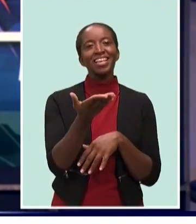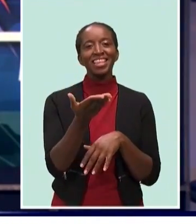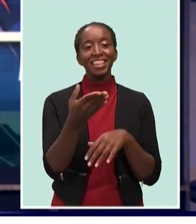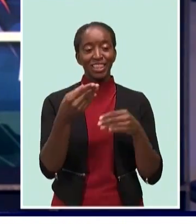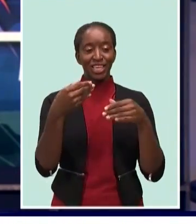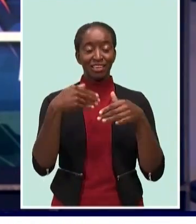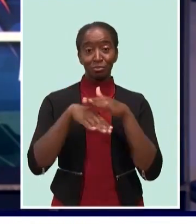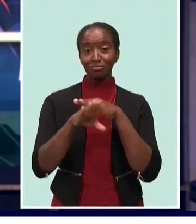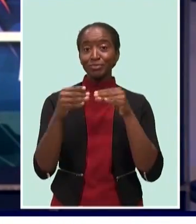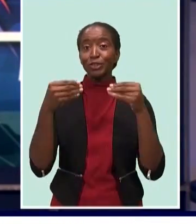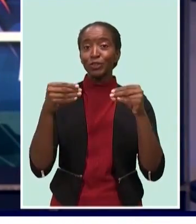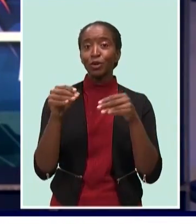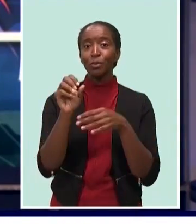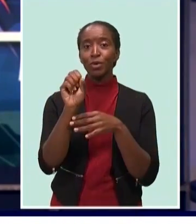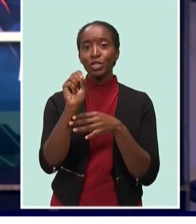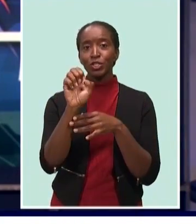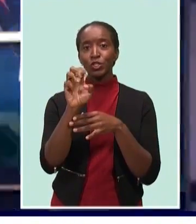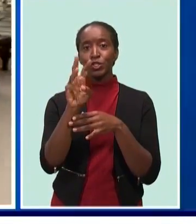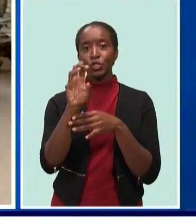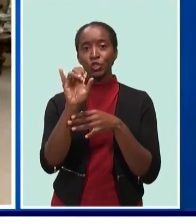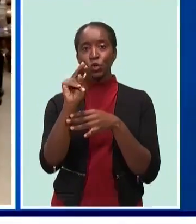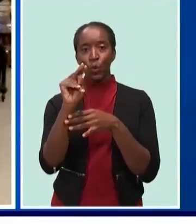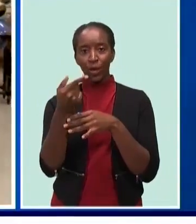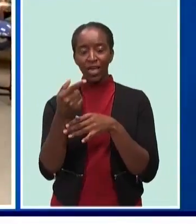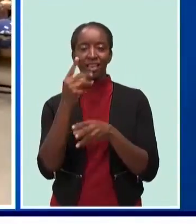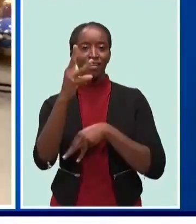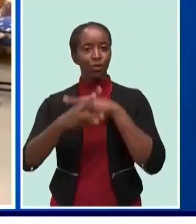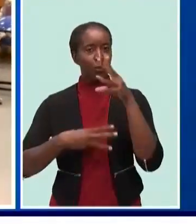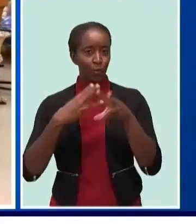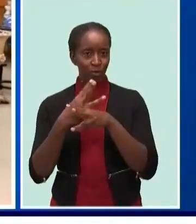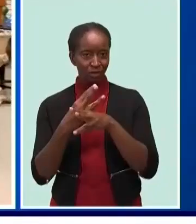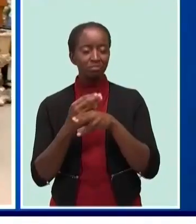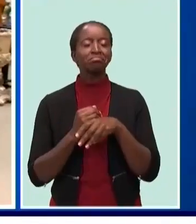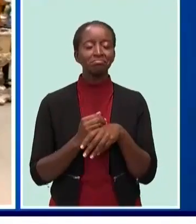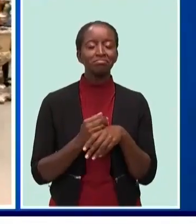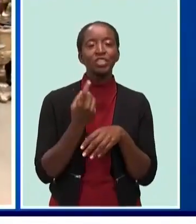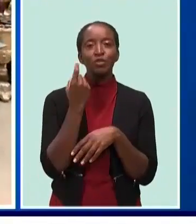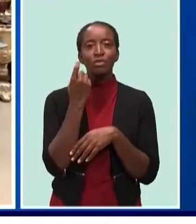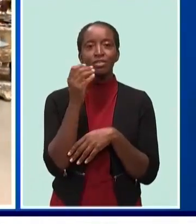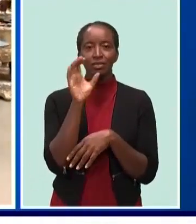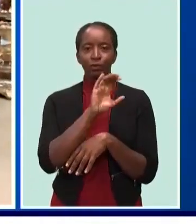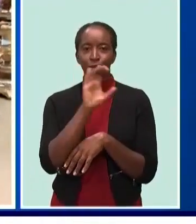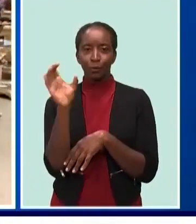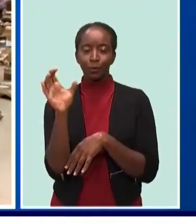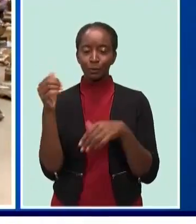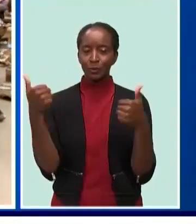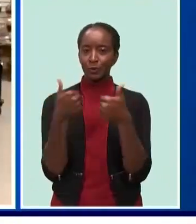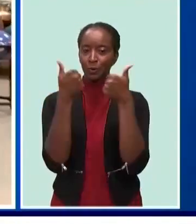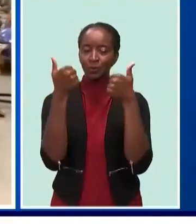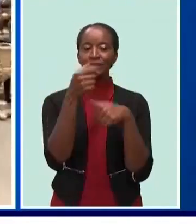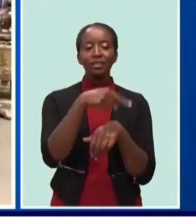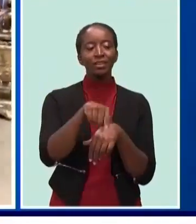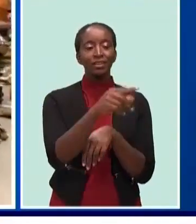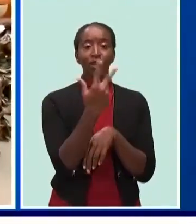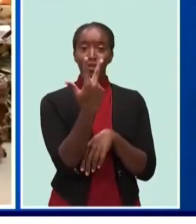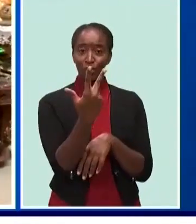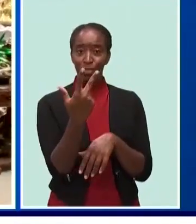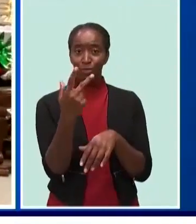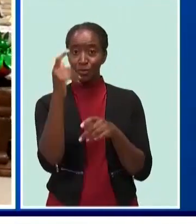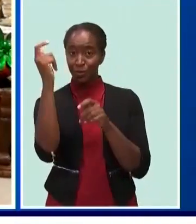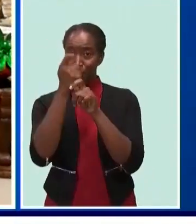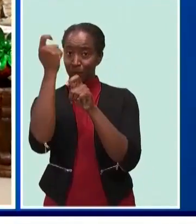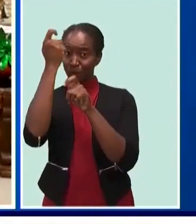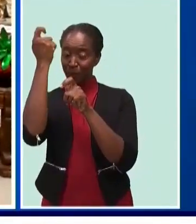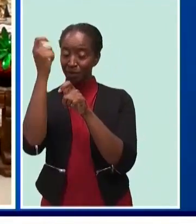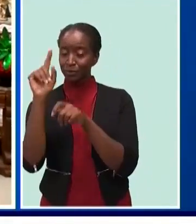World Department Store. The 3 are winners of the company's Christmas competition. Sharon Lord took the first prize of